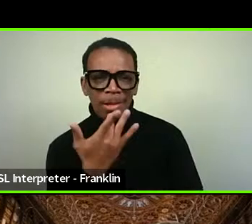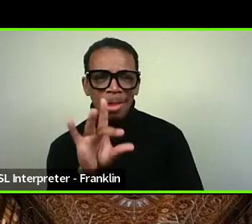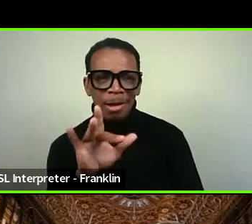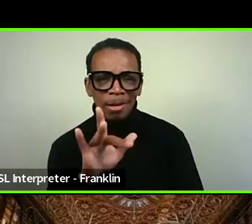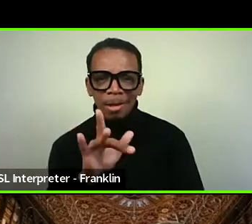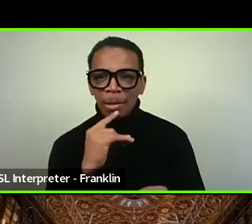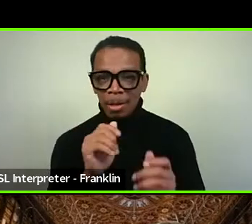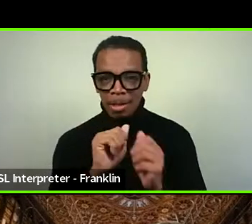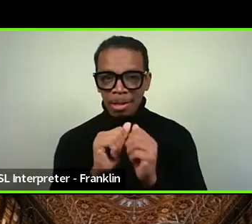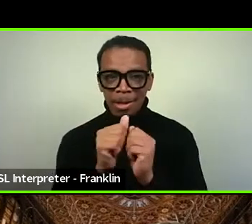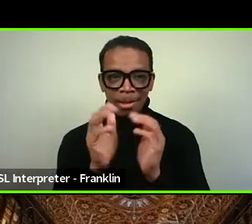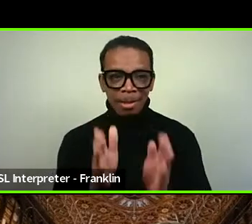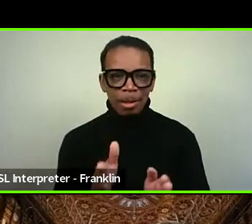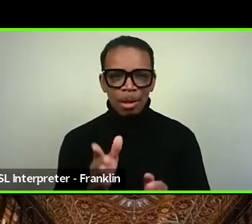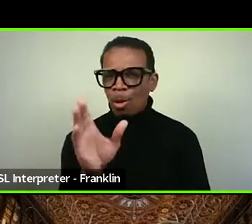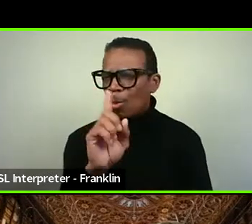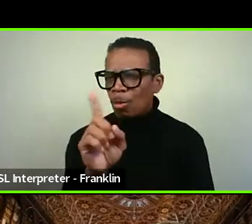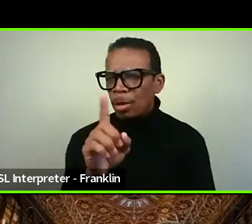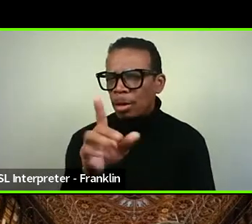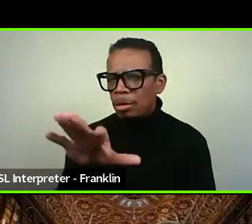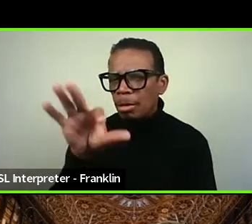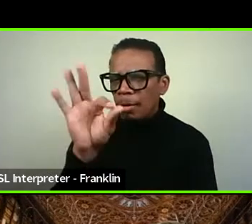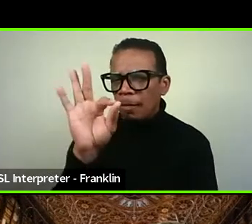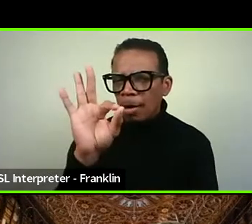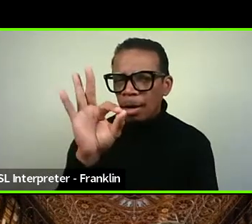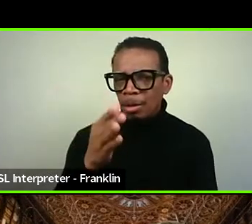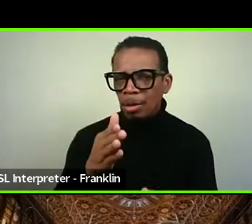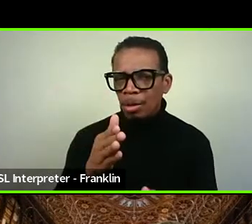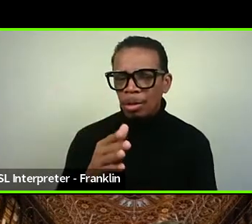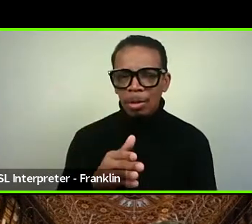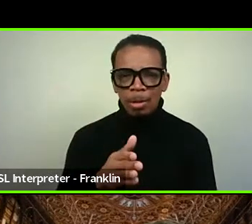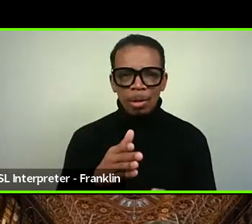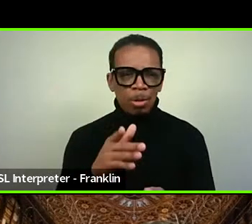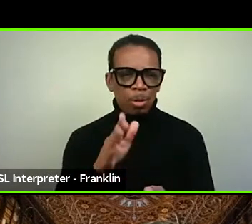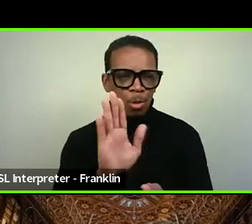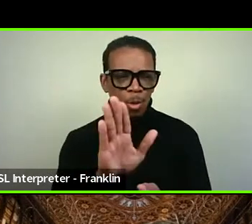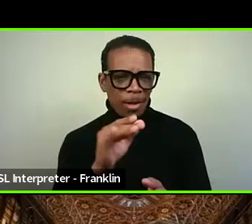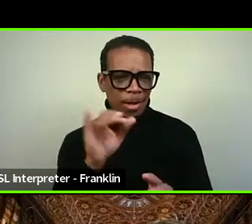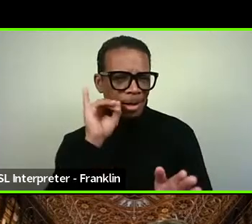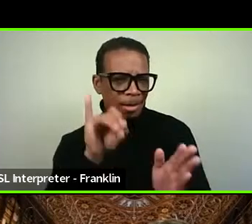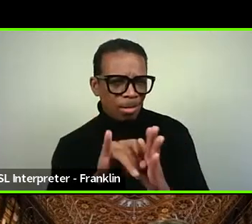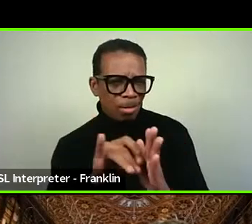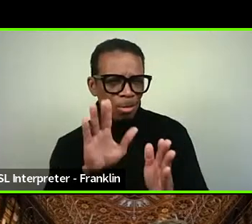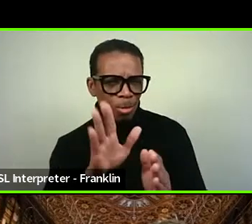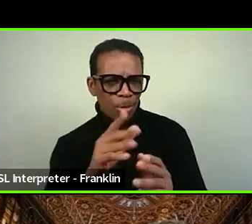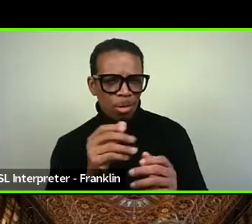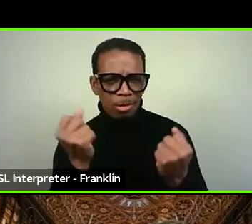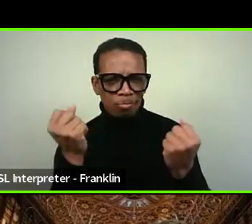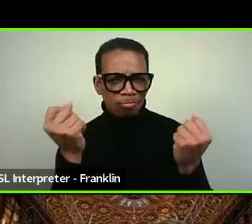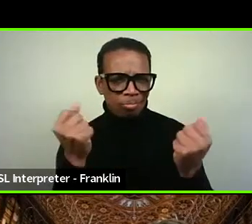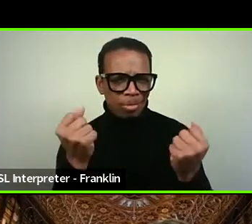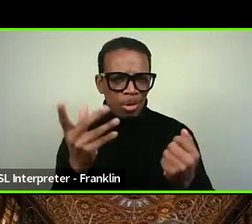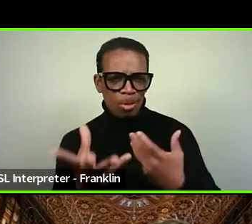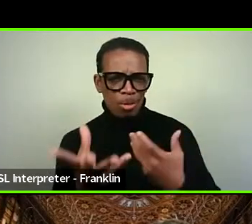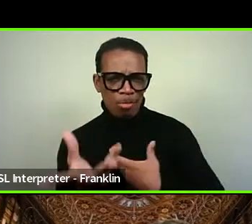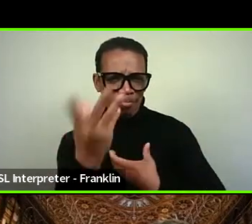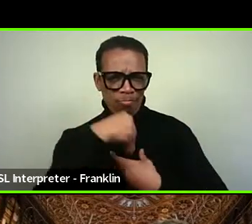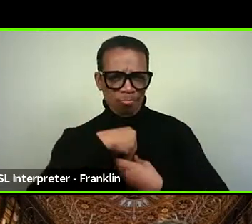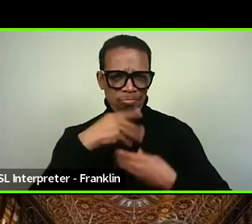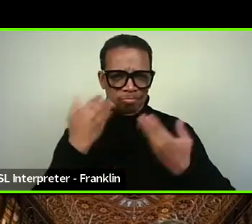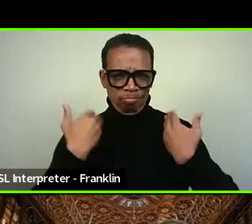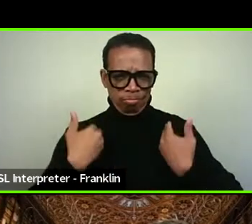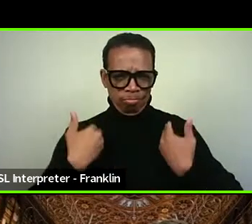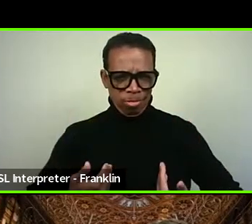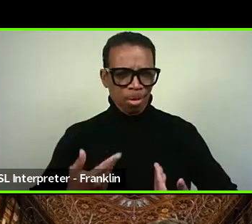an athlete, where do you find, right, or leverage your identity, your voice, your reality on these predominantly